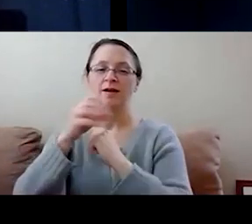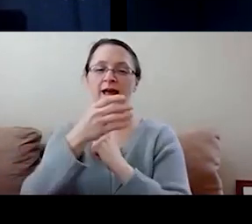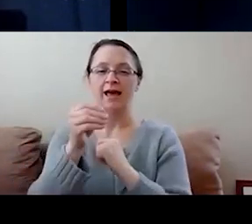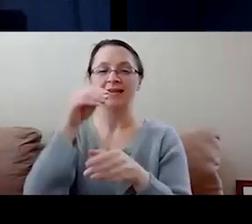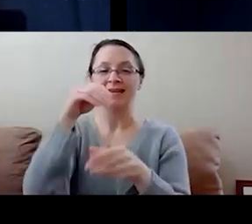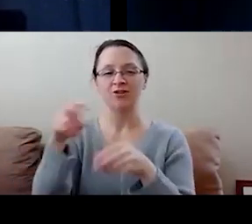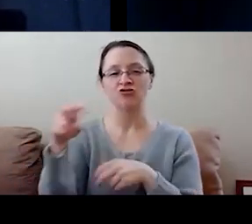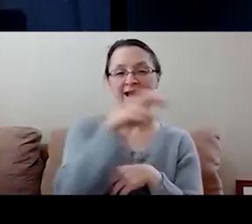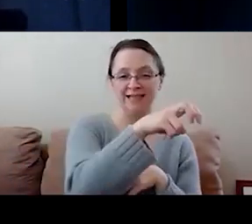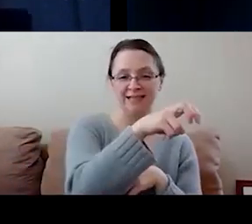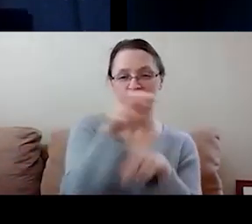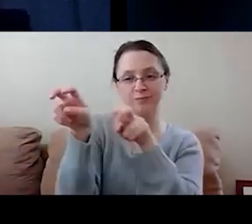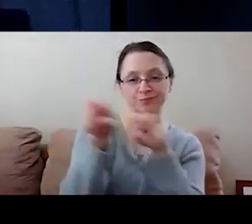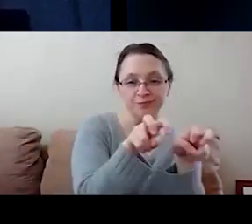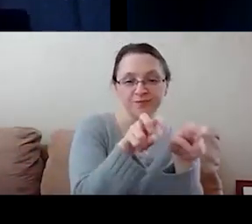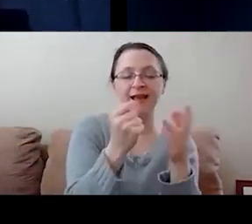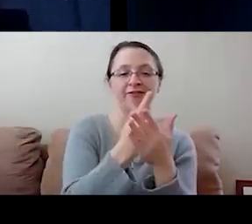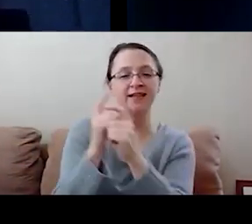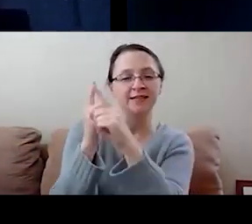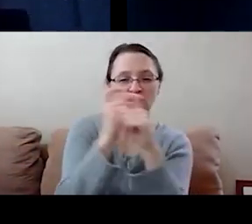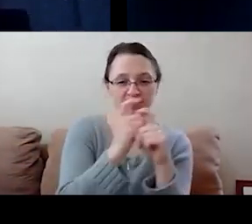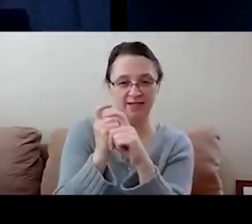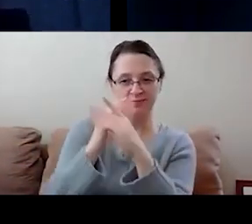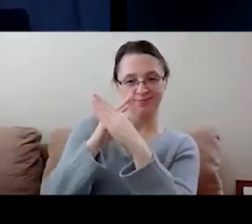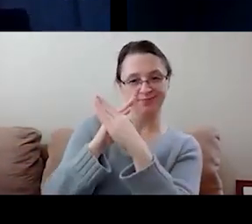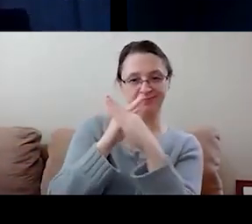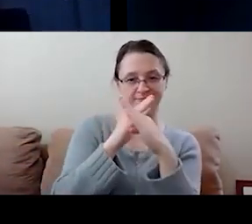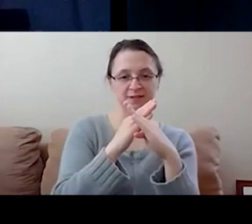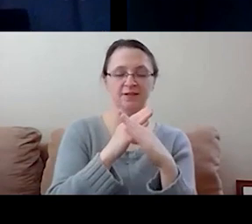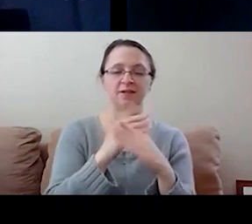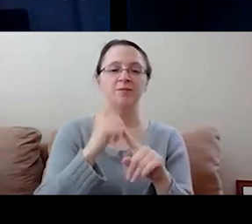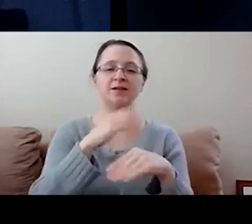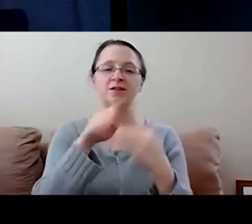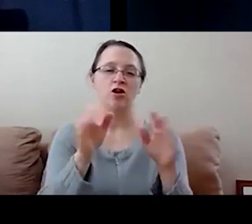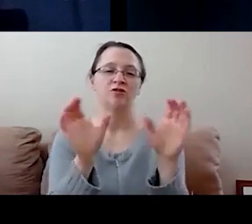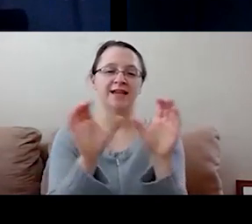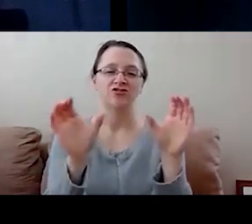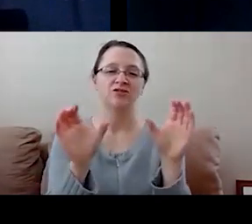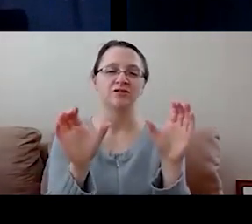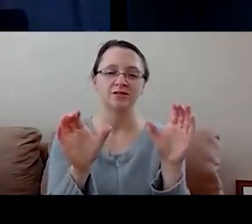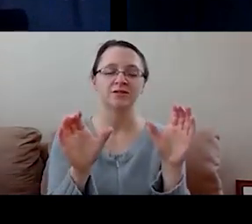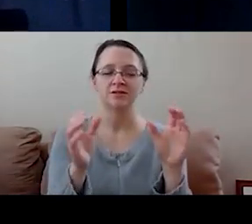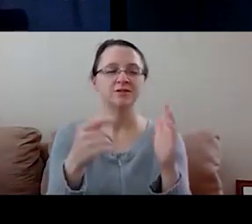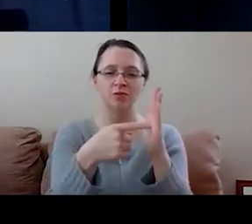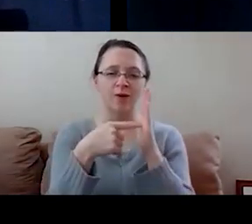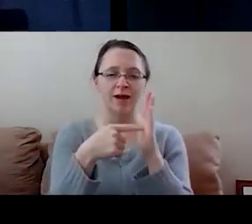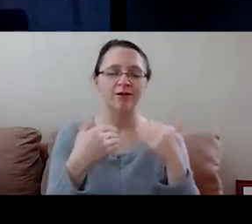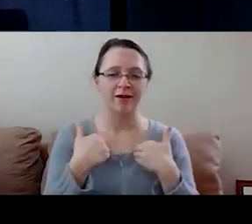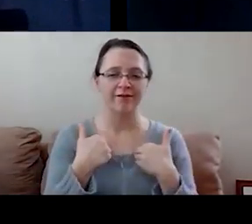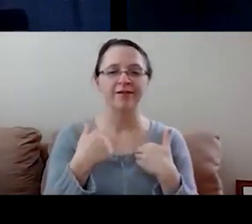and also in store it's encrypted. And also there are all the credentials, like the standard credential that you need,